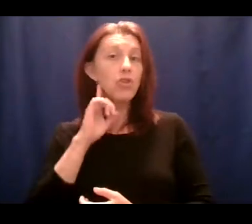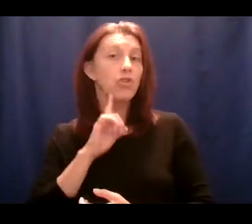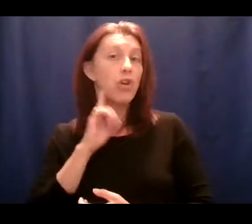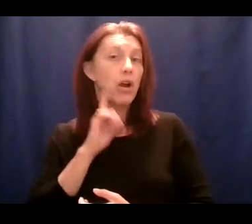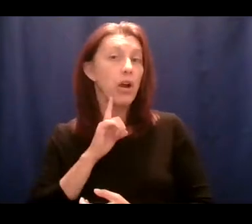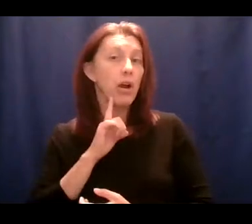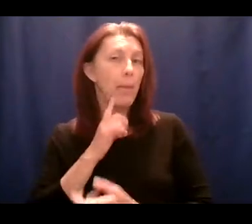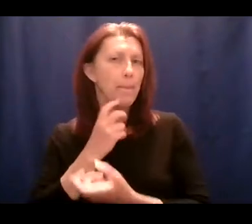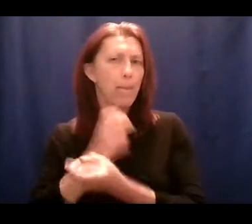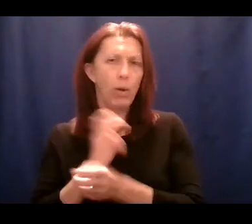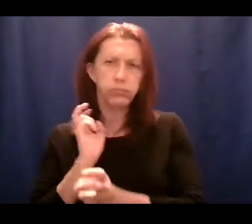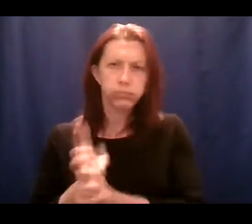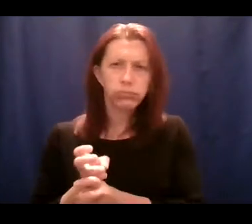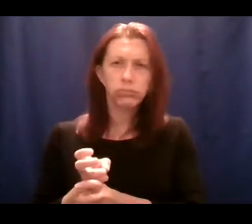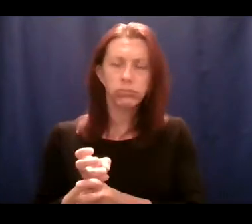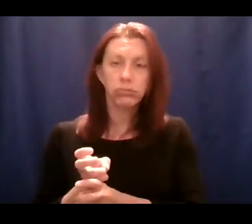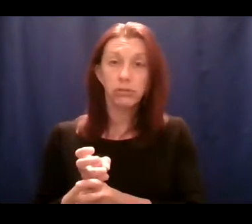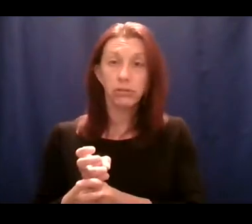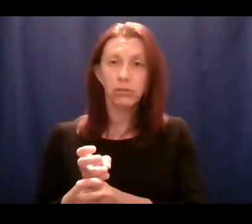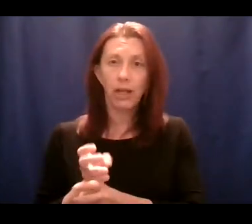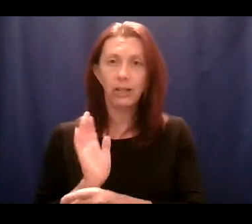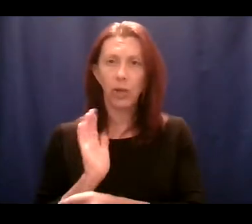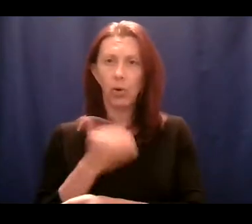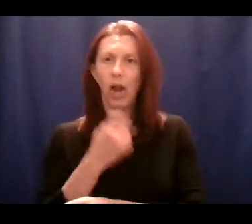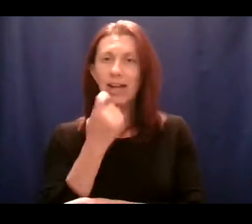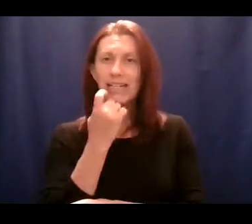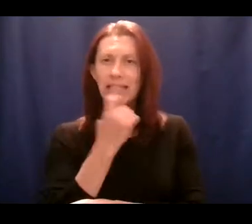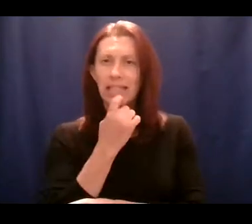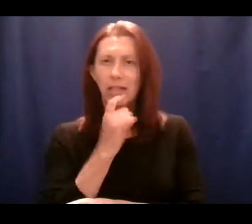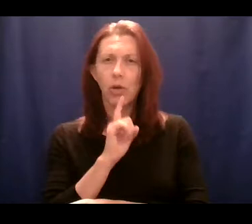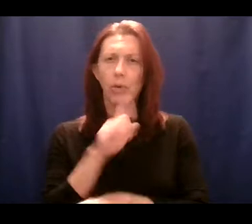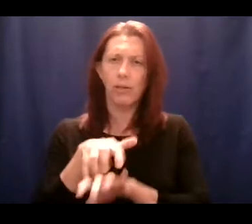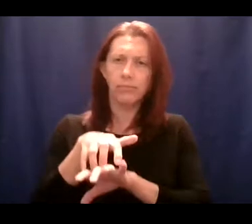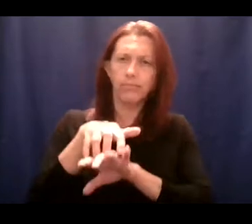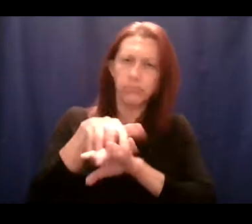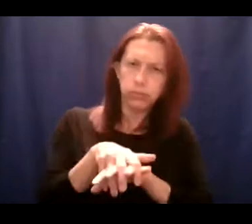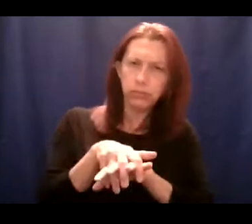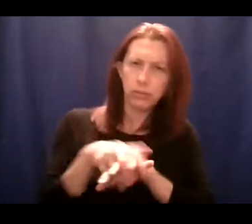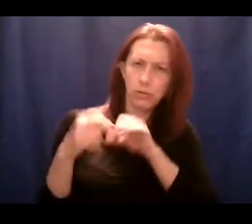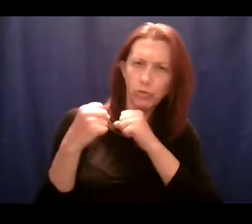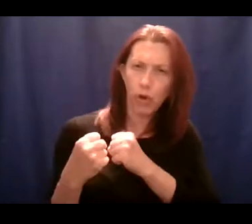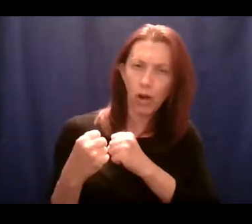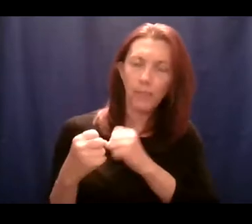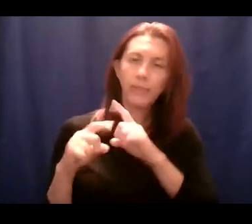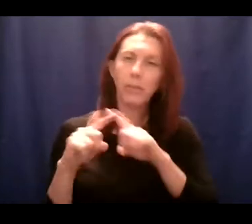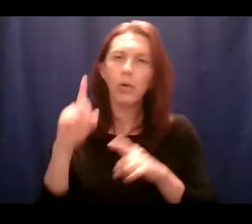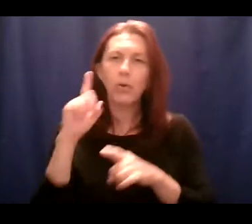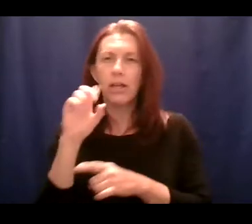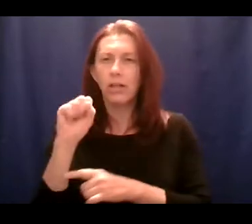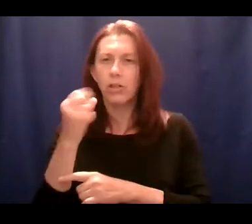bone, our teeth anchor in pretty well when we chew. But if we're thinking about our sharks here, if you have that